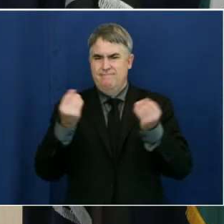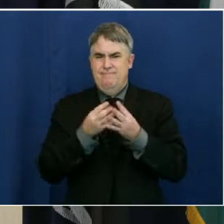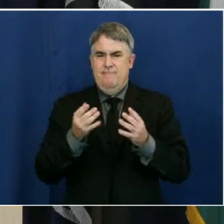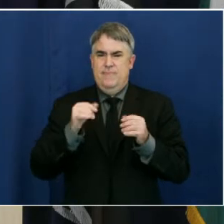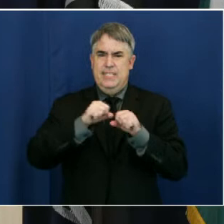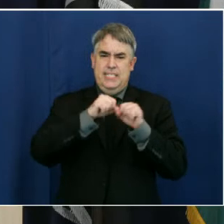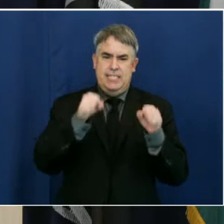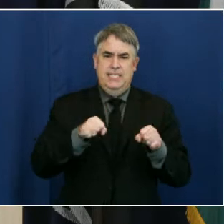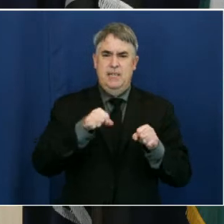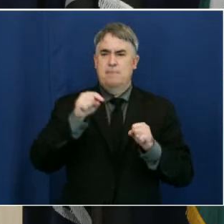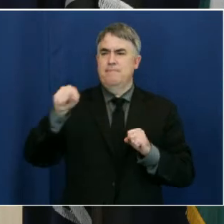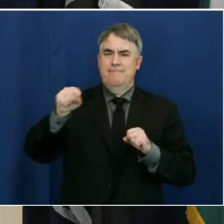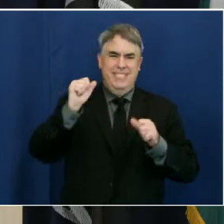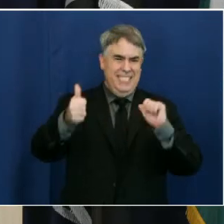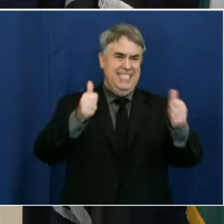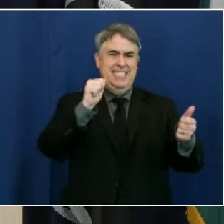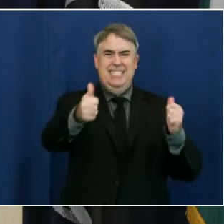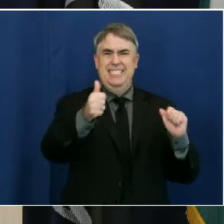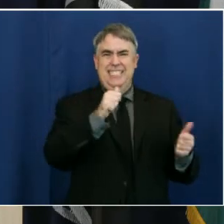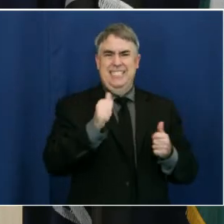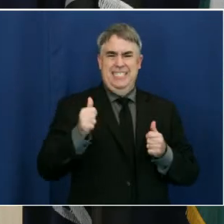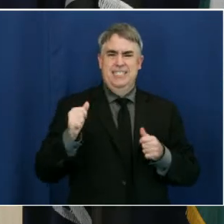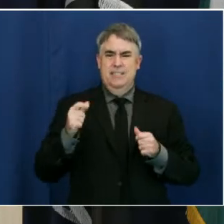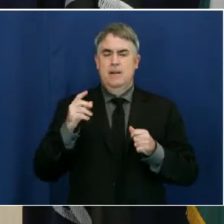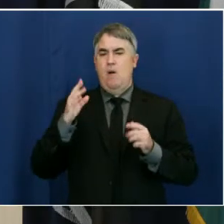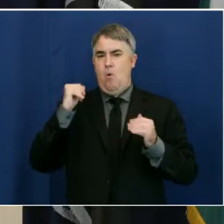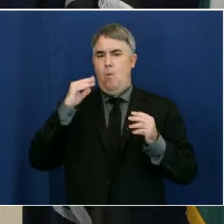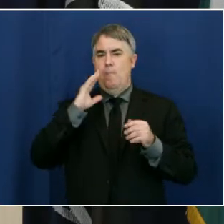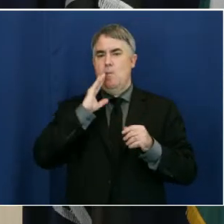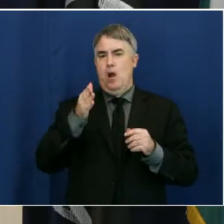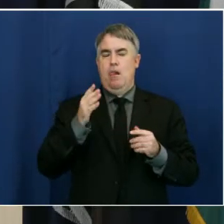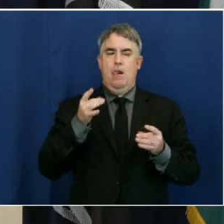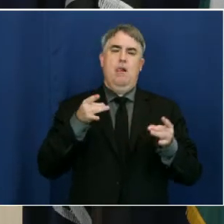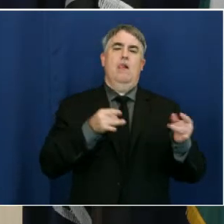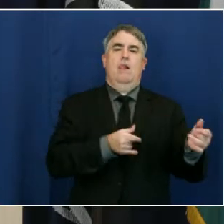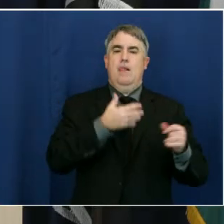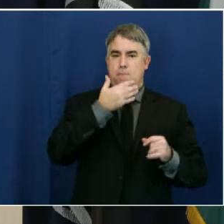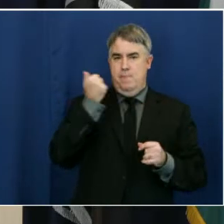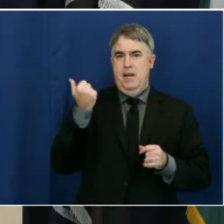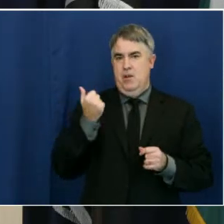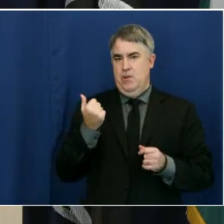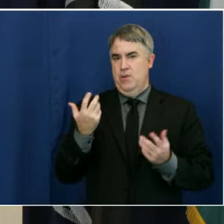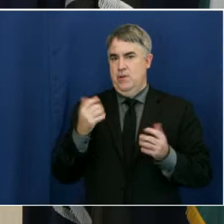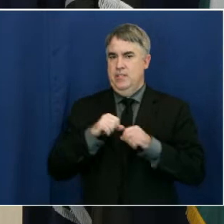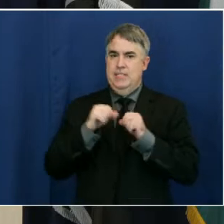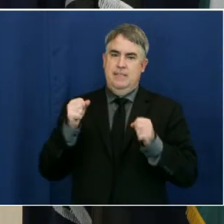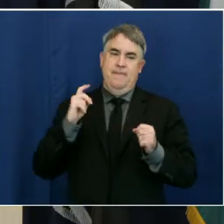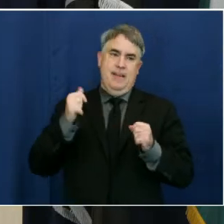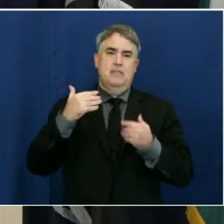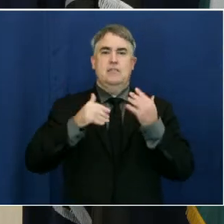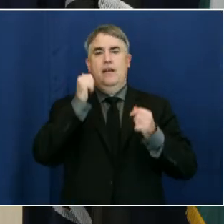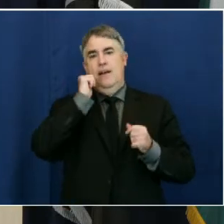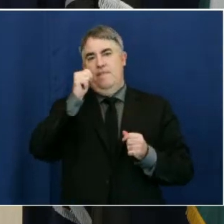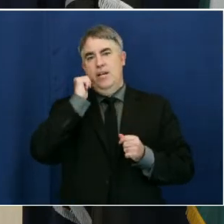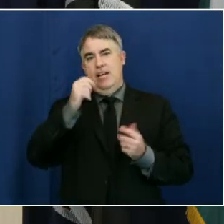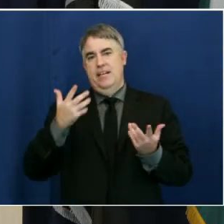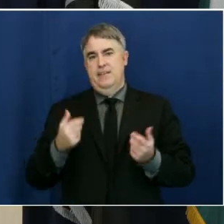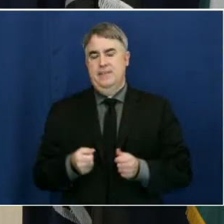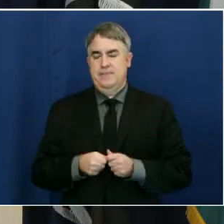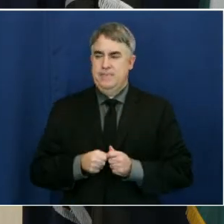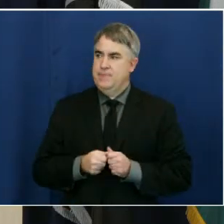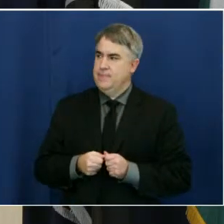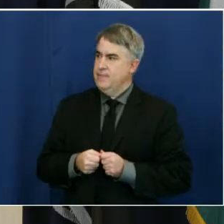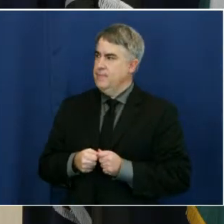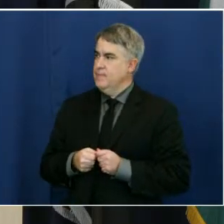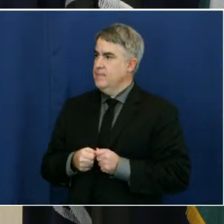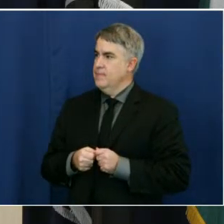and then making it better as we go along. And every day we'll try to make it a better experience in terms of the ease at which people get the